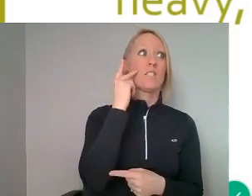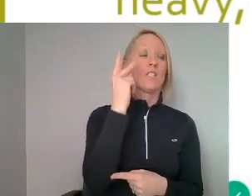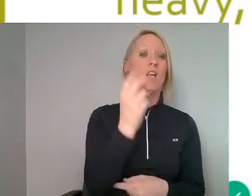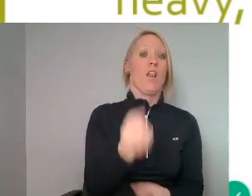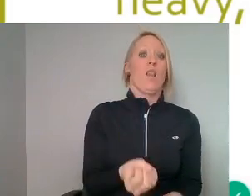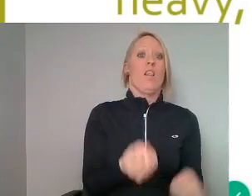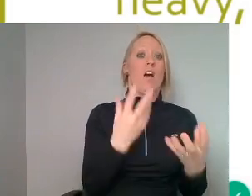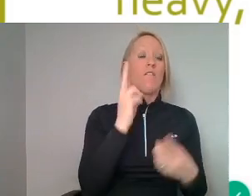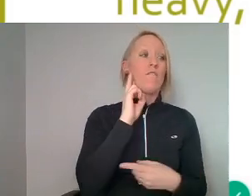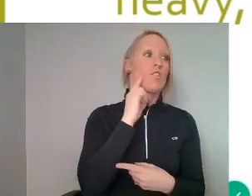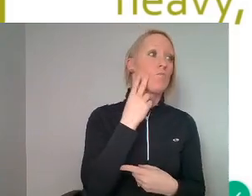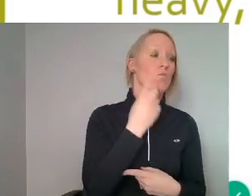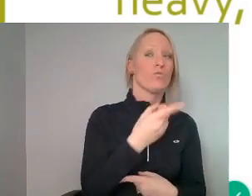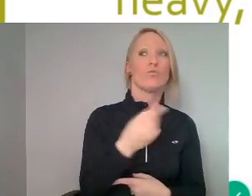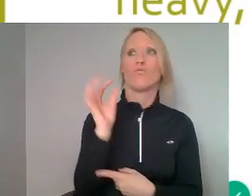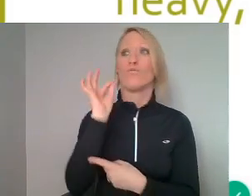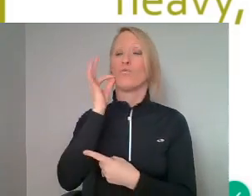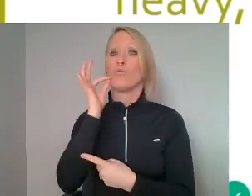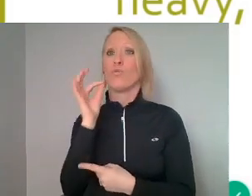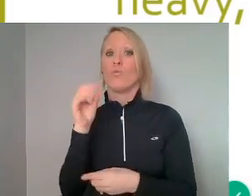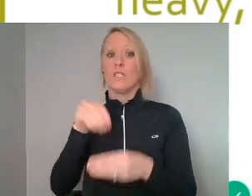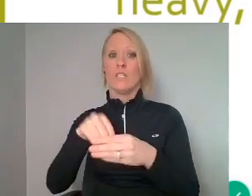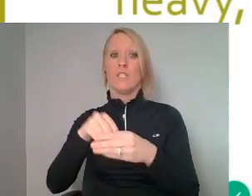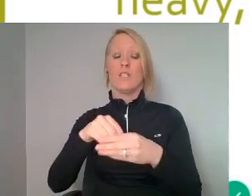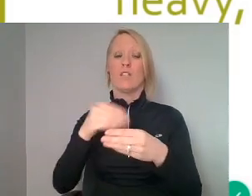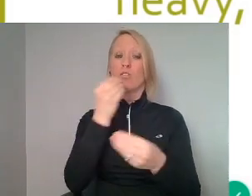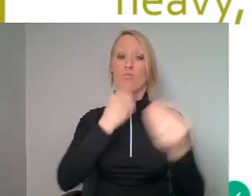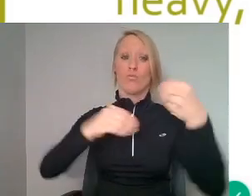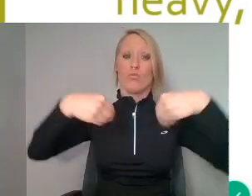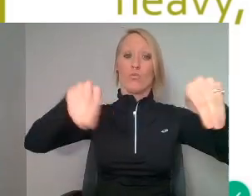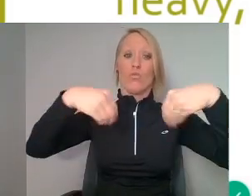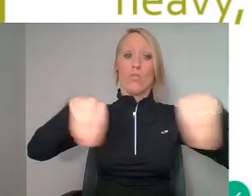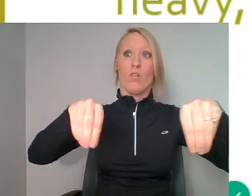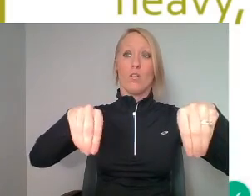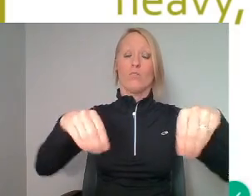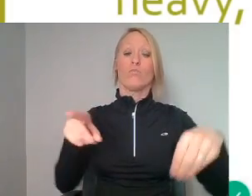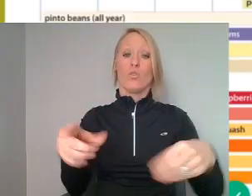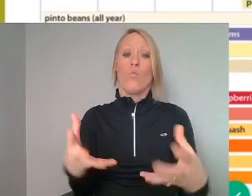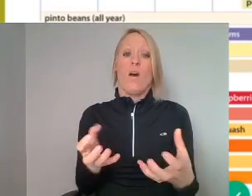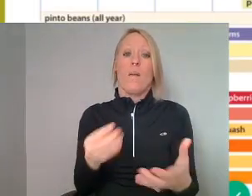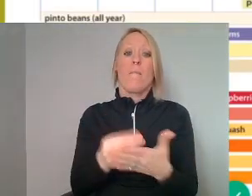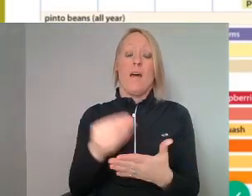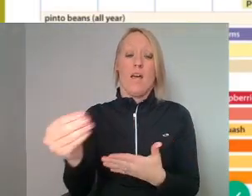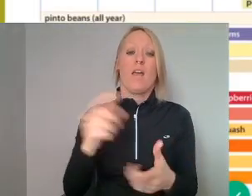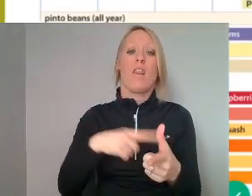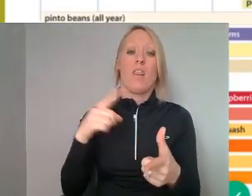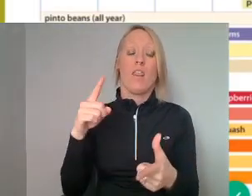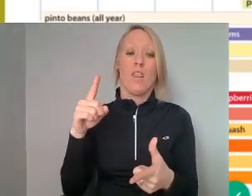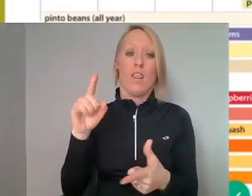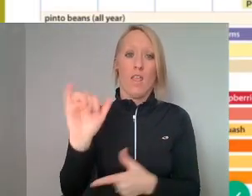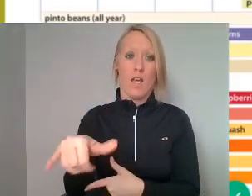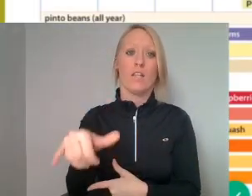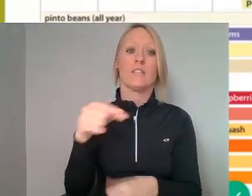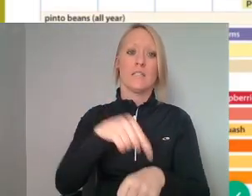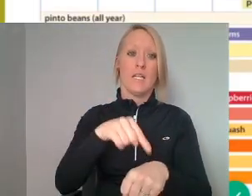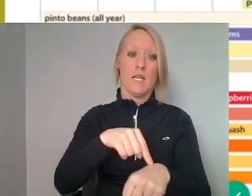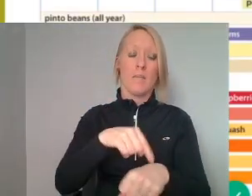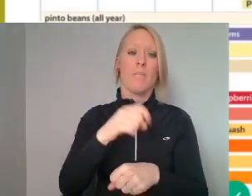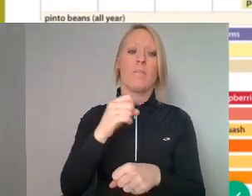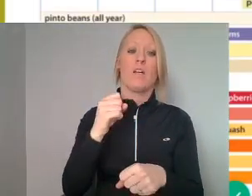when fruits and vegetables are being sold seasonally is important. And I have a picture coming up of what that looks like. So if you look at